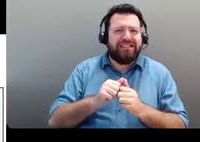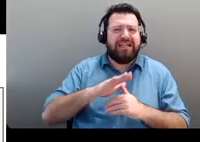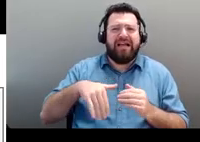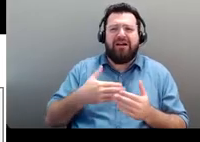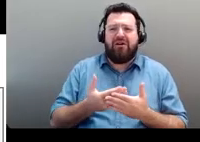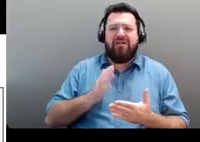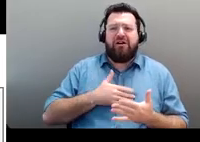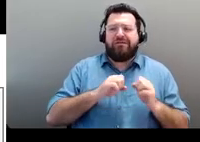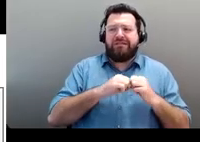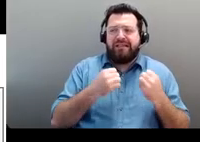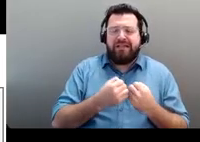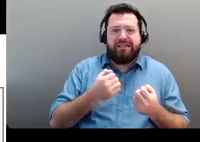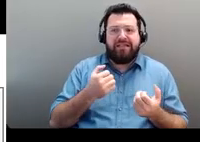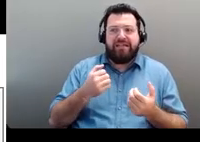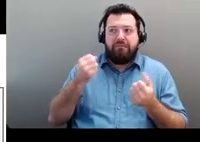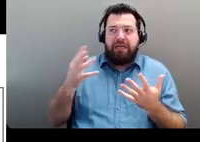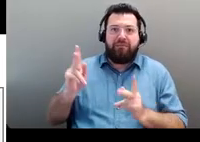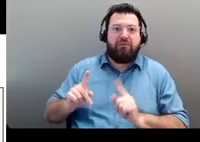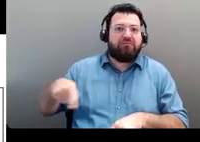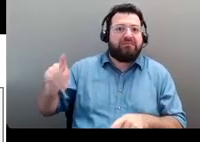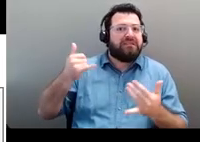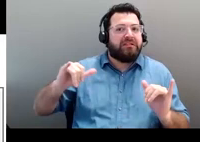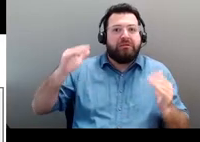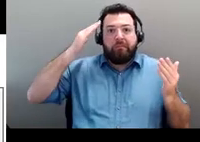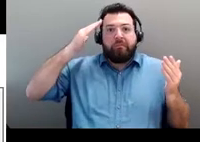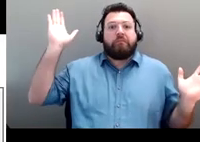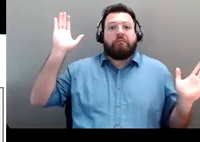might not be something that everybody knows.